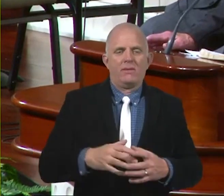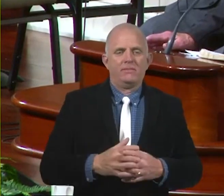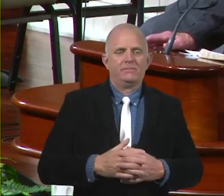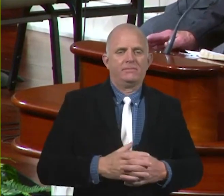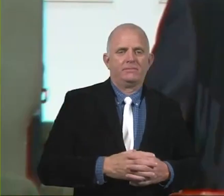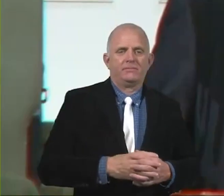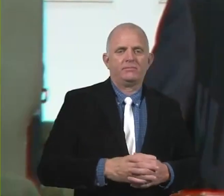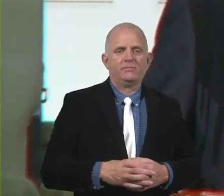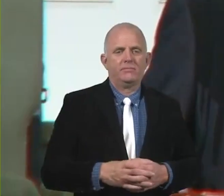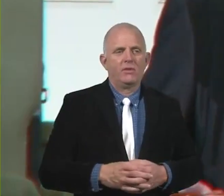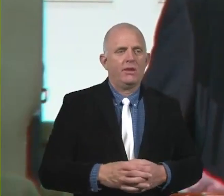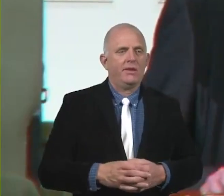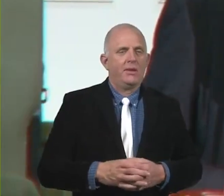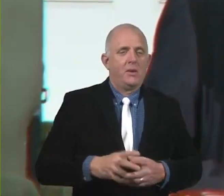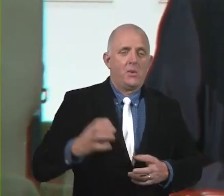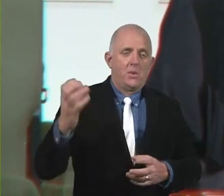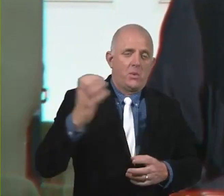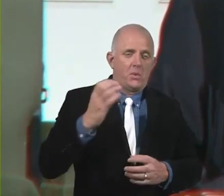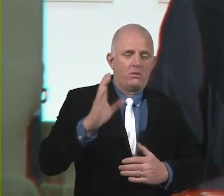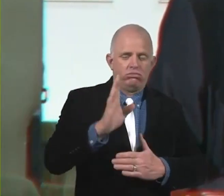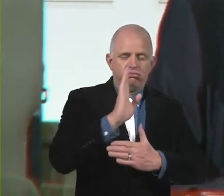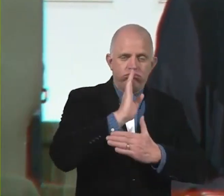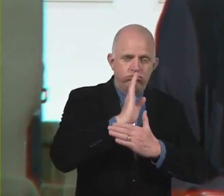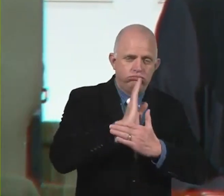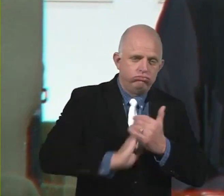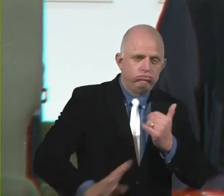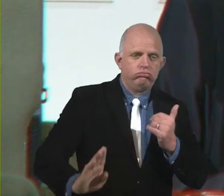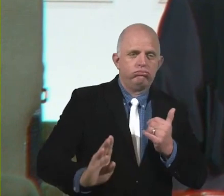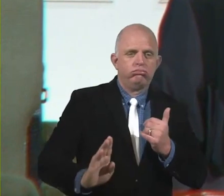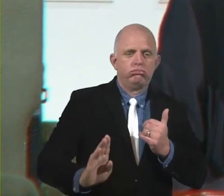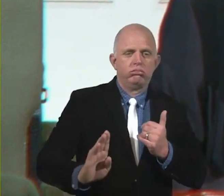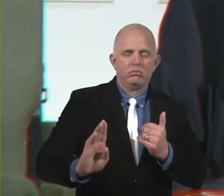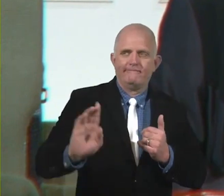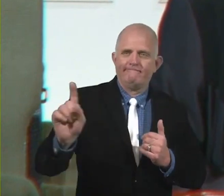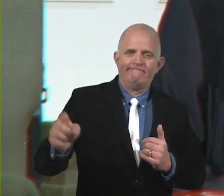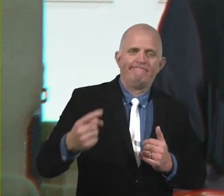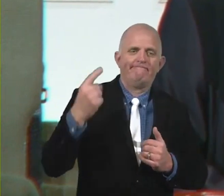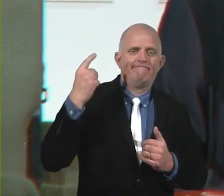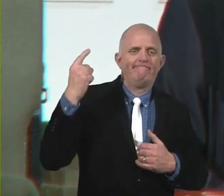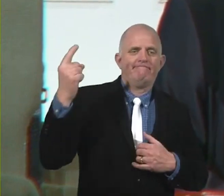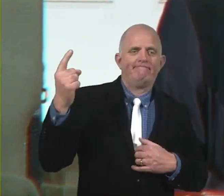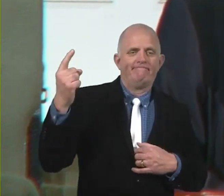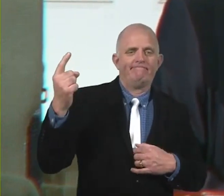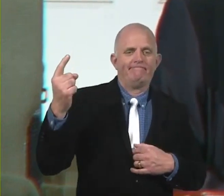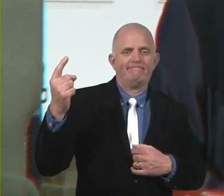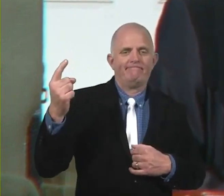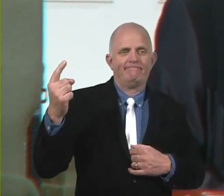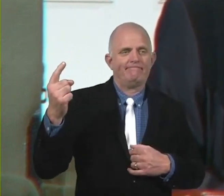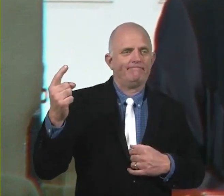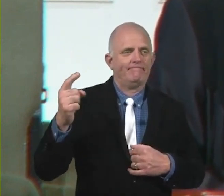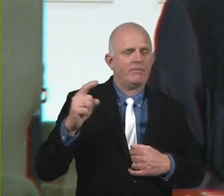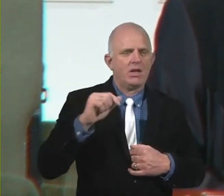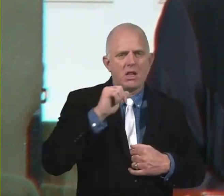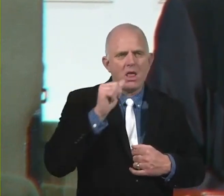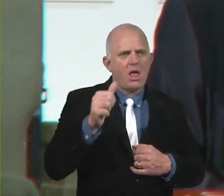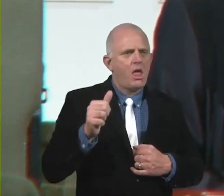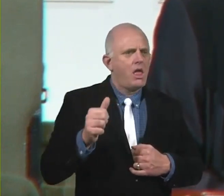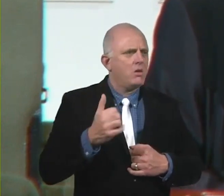And the humility of the one who said, I thought it not robbery to be equal with